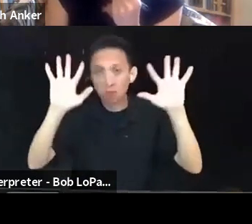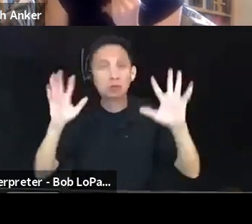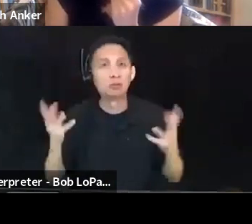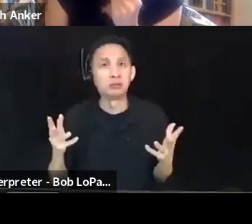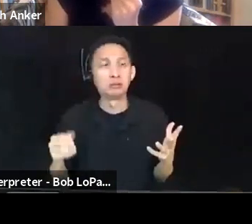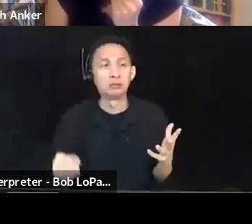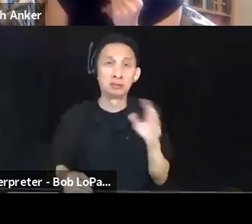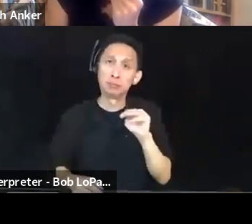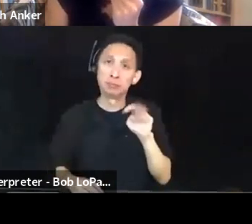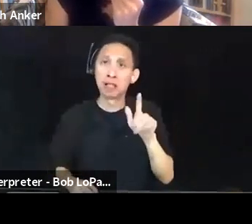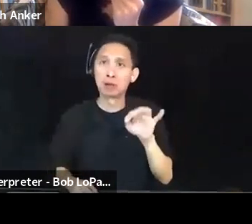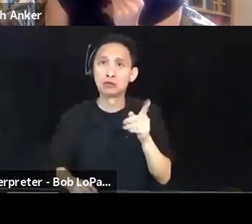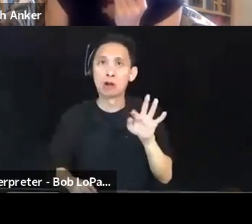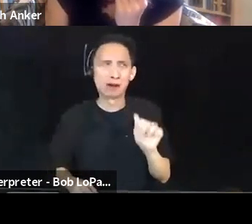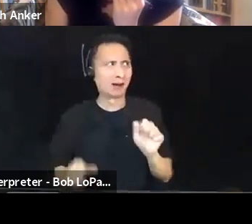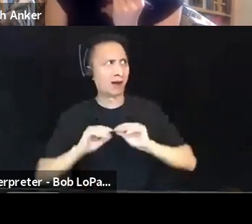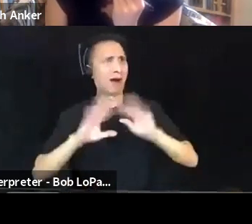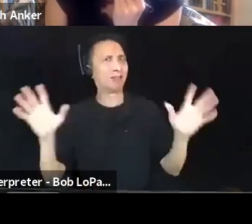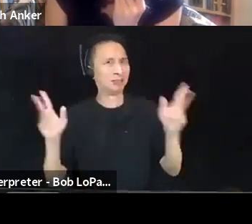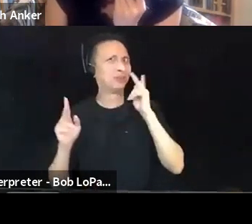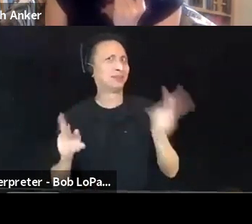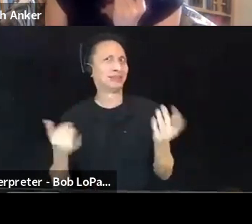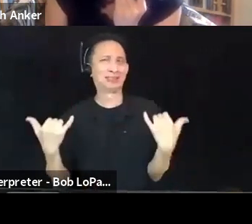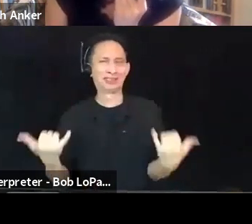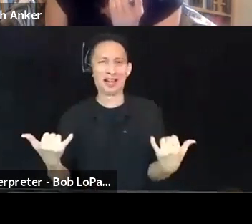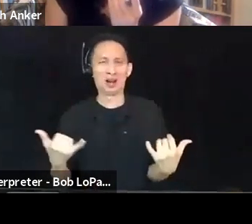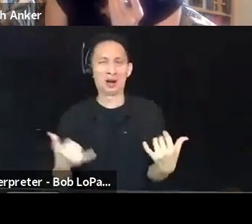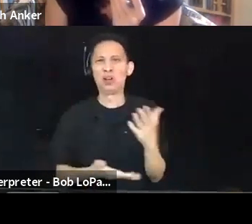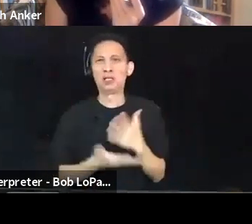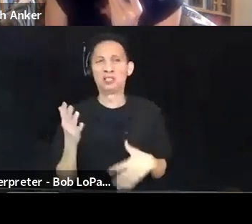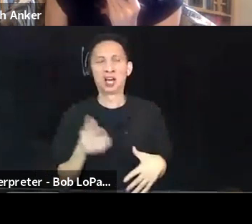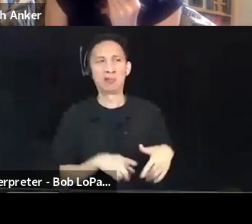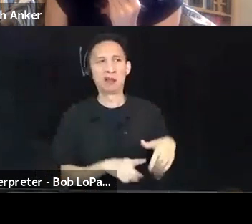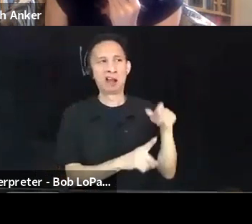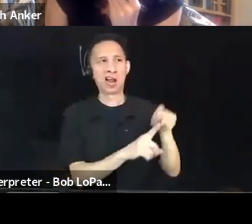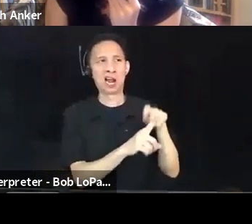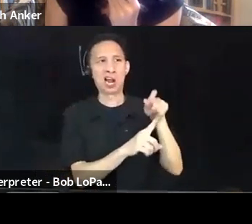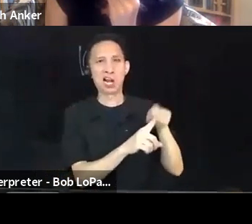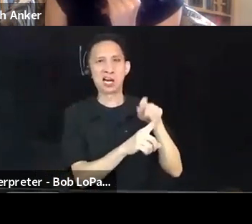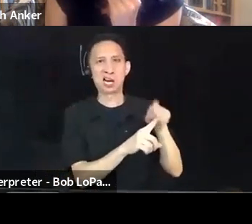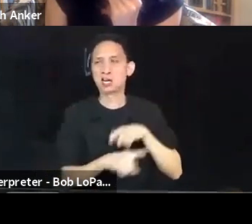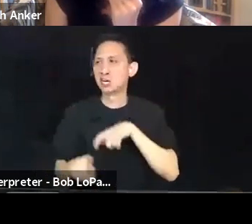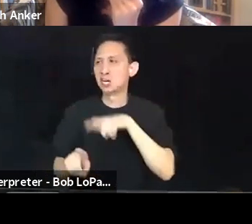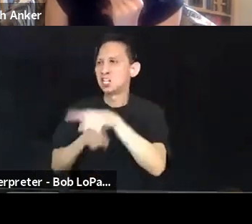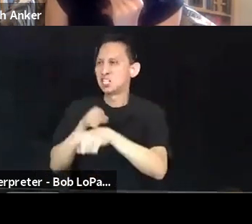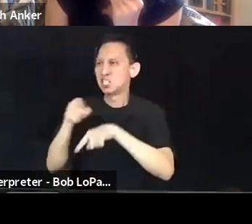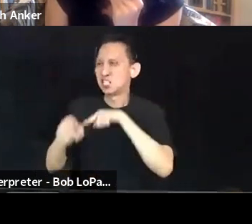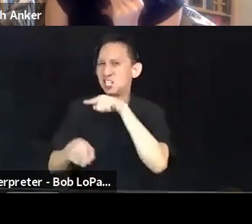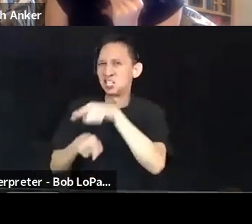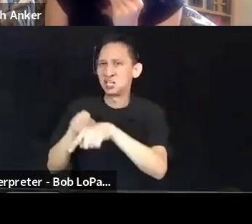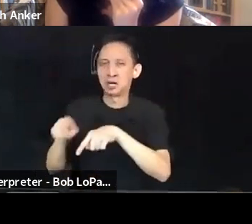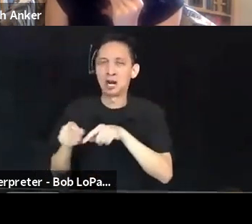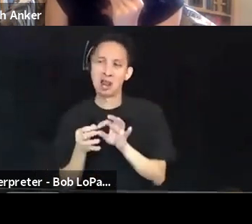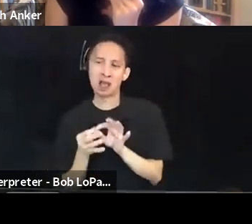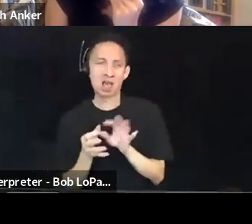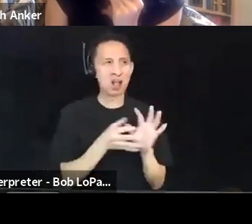contemporary polity today. I mean, the bidding up without realizing the implications of